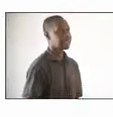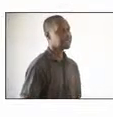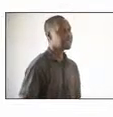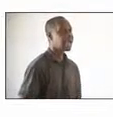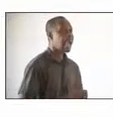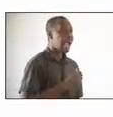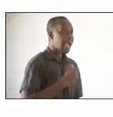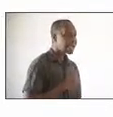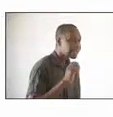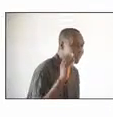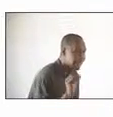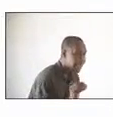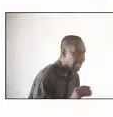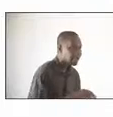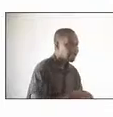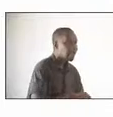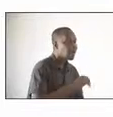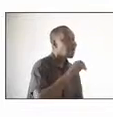dear uncle,